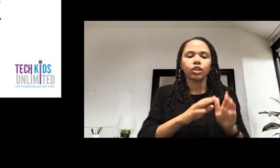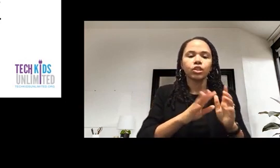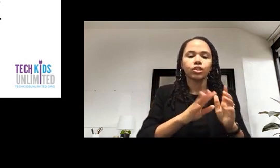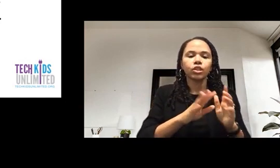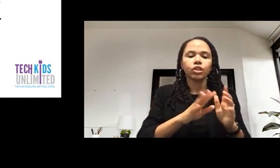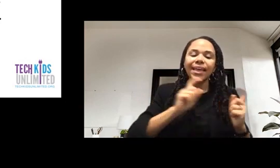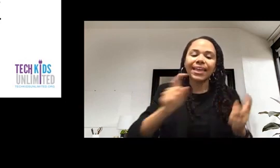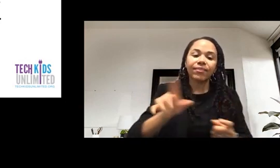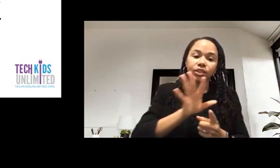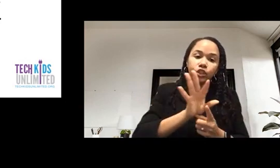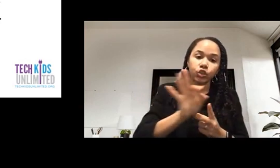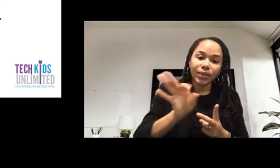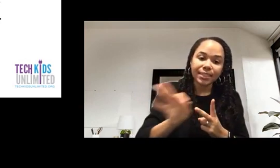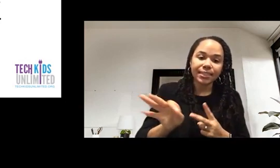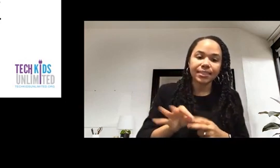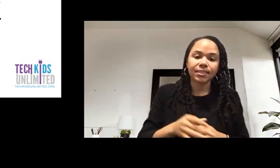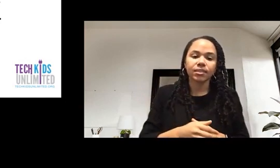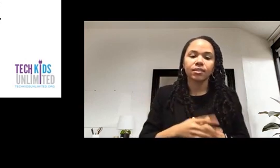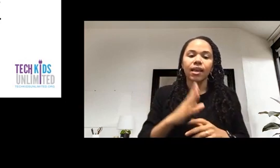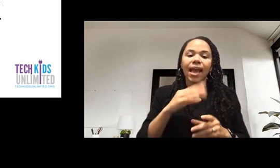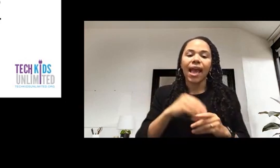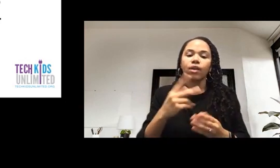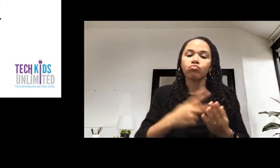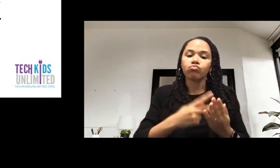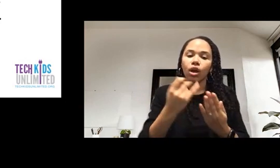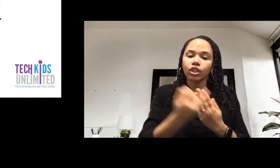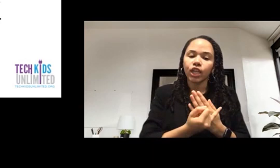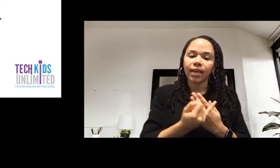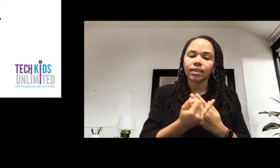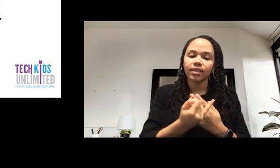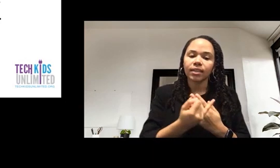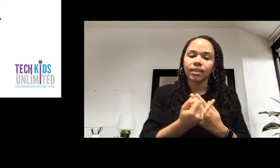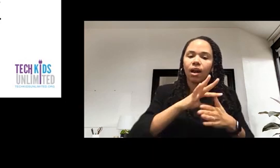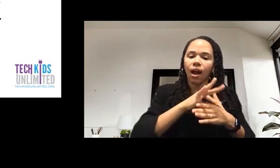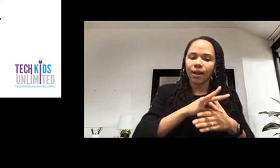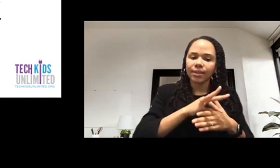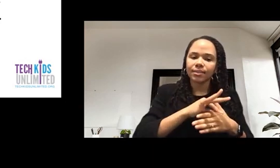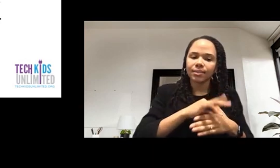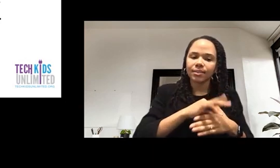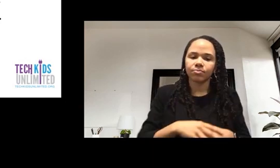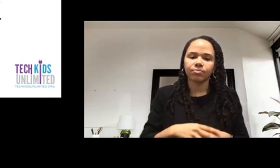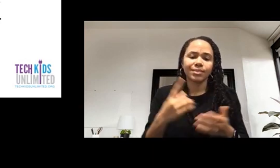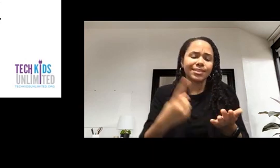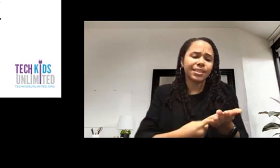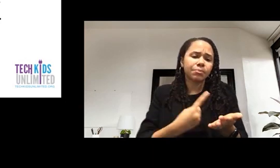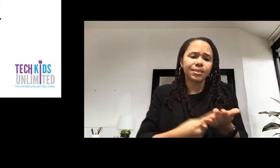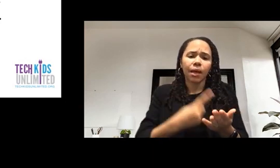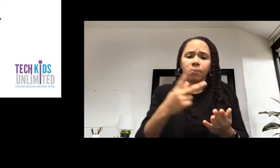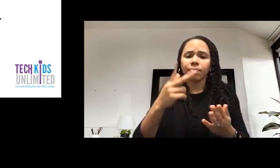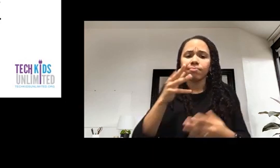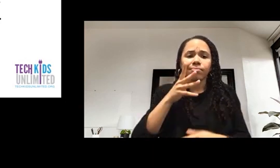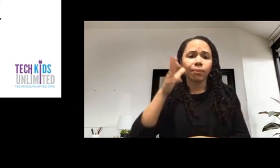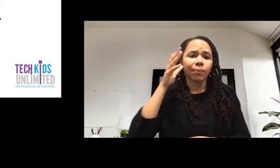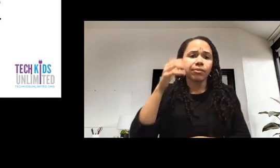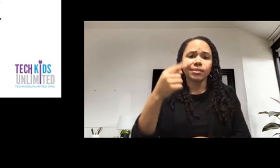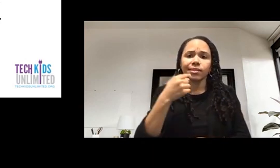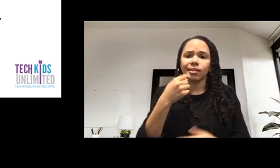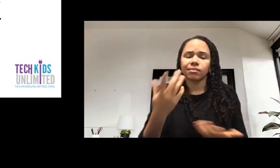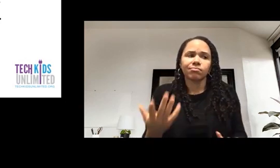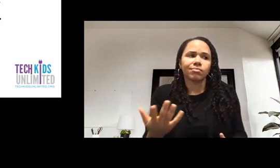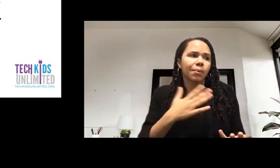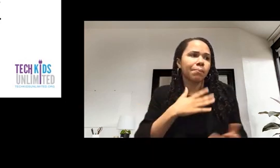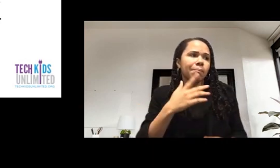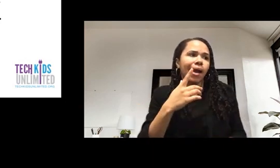content. And, there are some students that come to our program and the parents say, look, my kid probably won't be able to